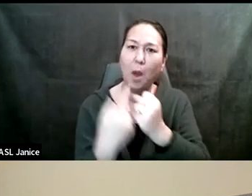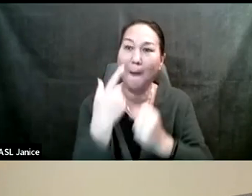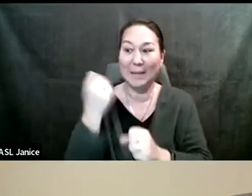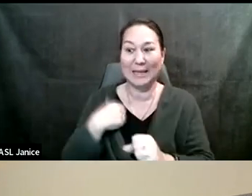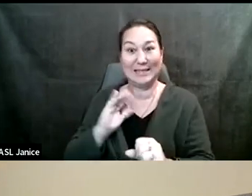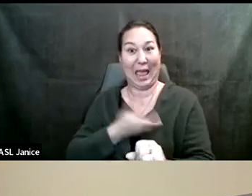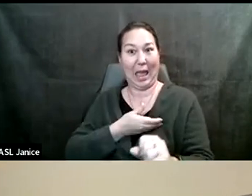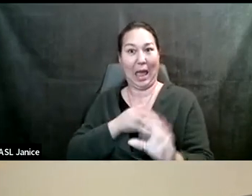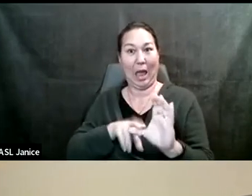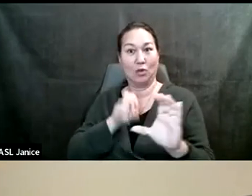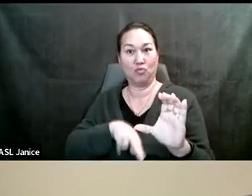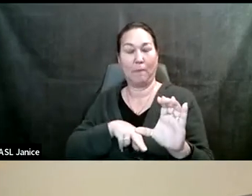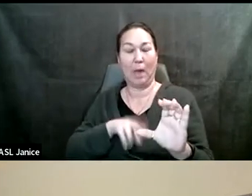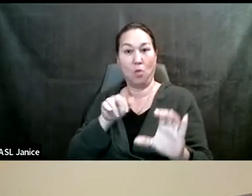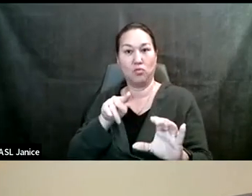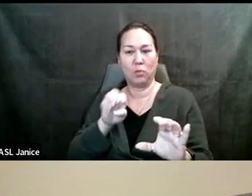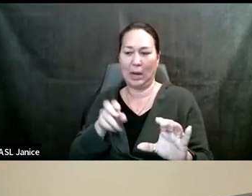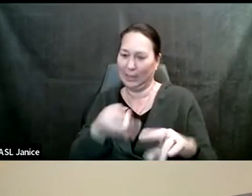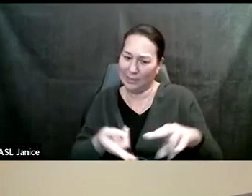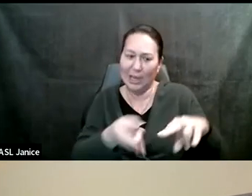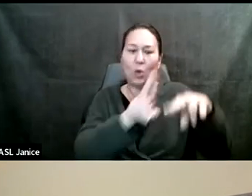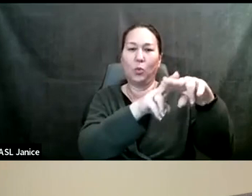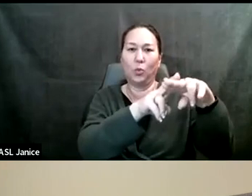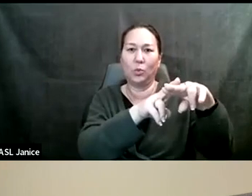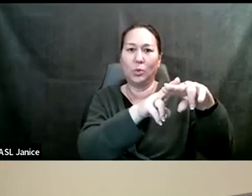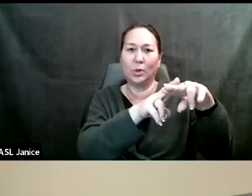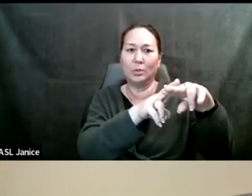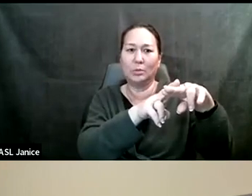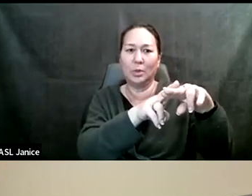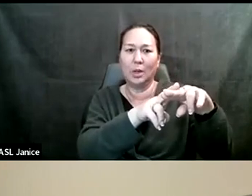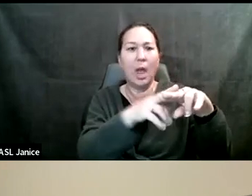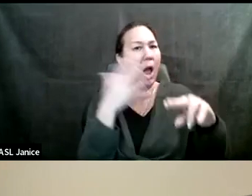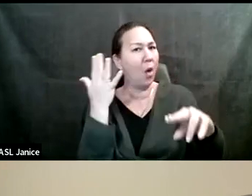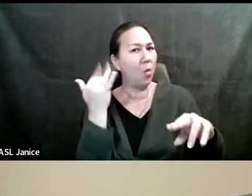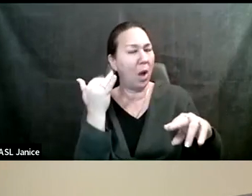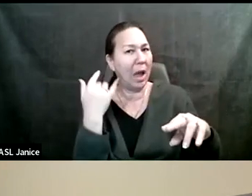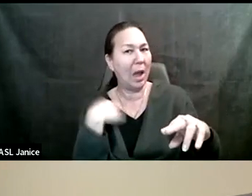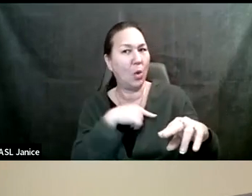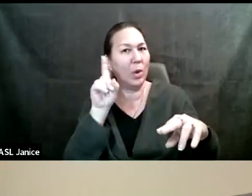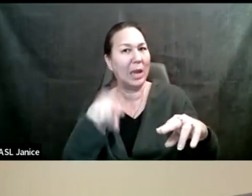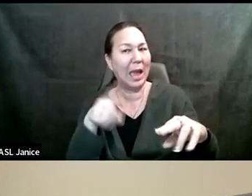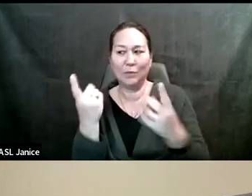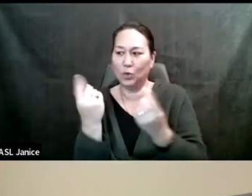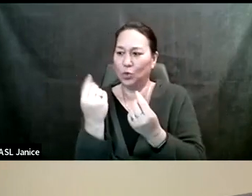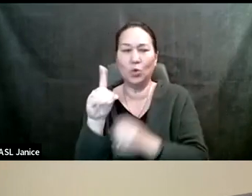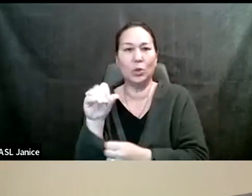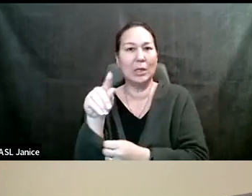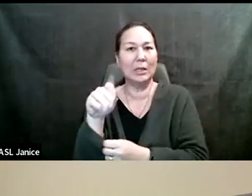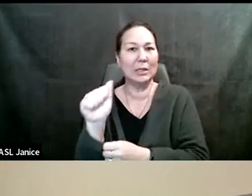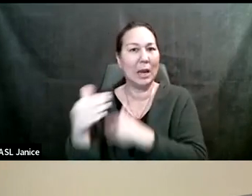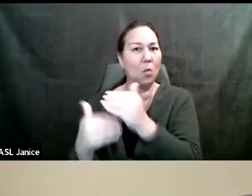and because there's likely more effective at going up as we actually do the data process correctly